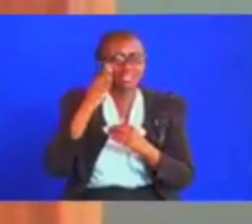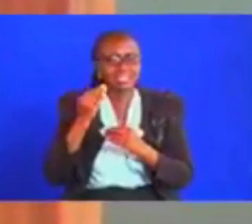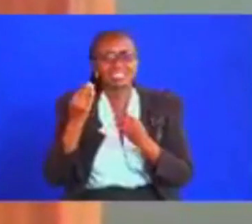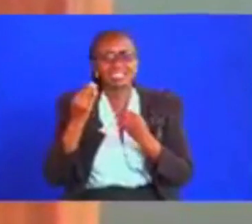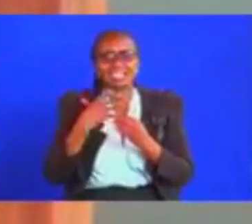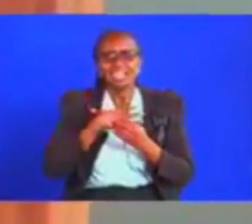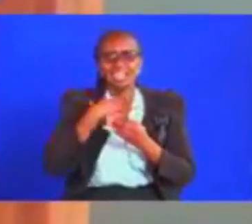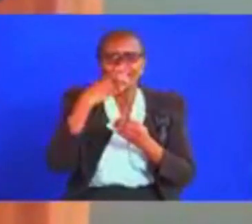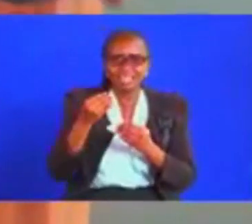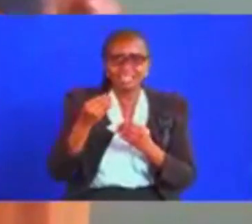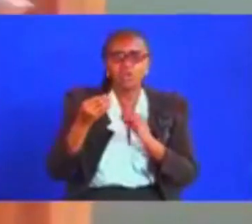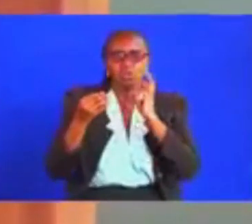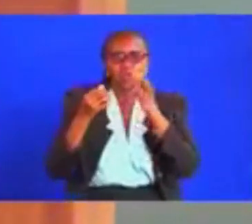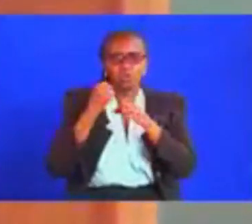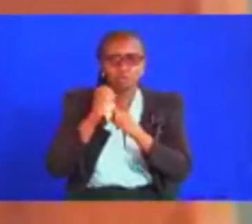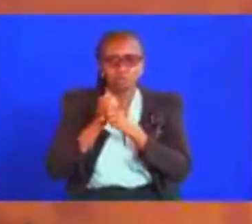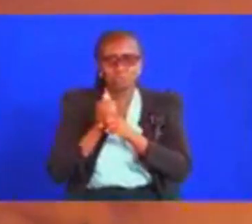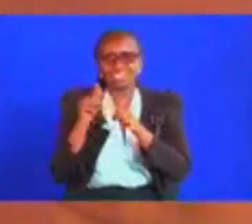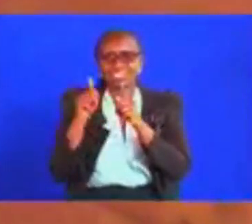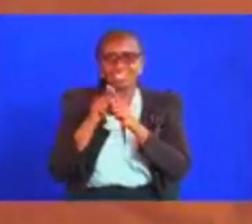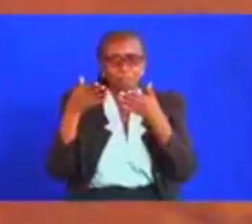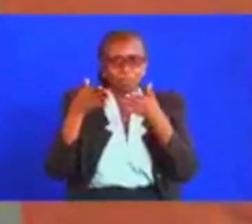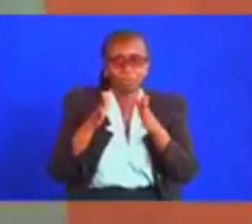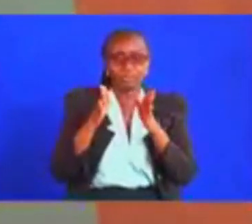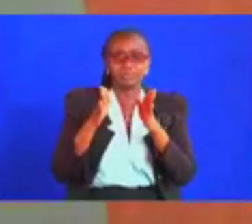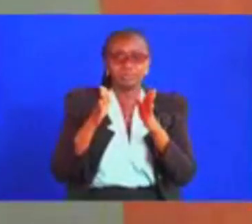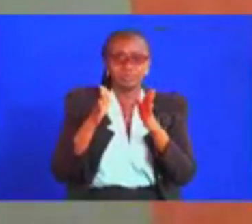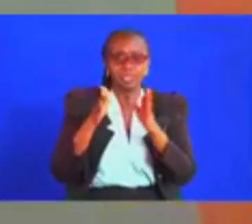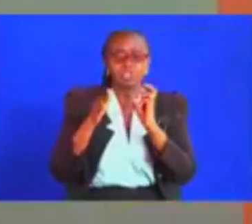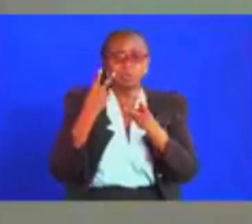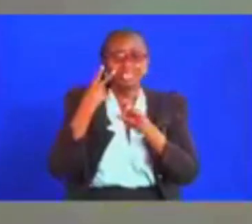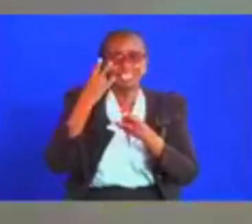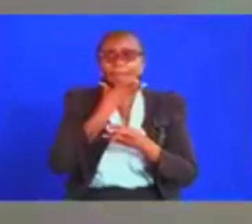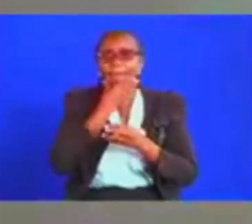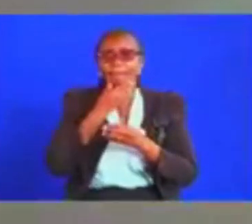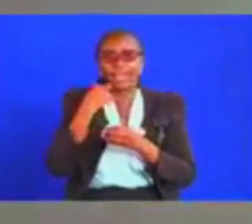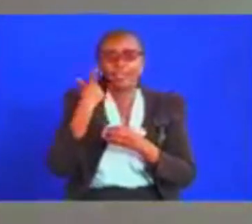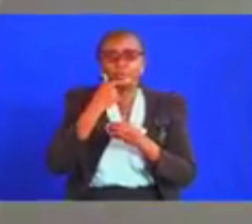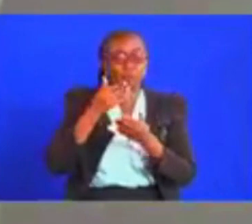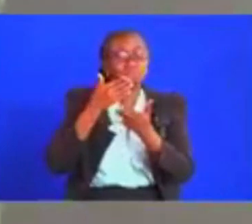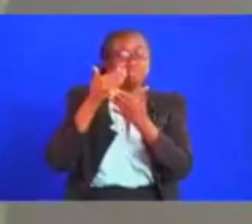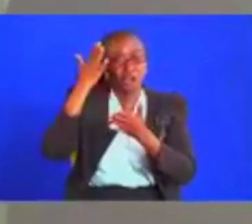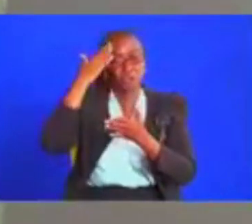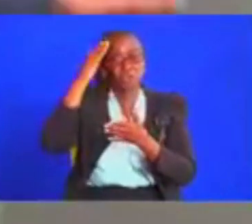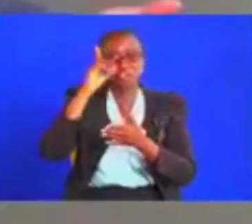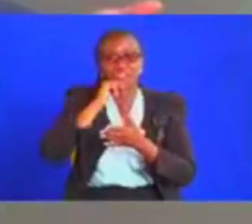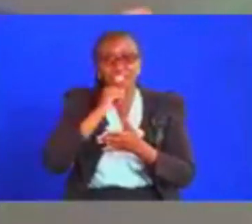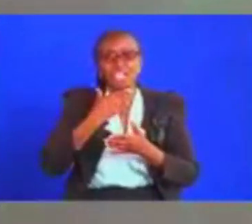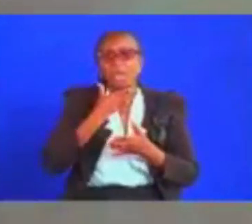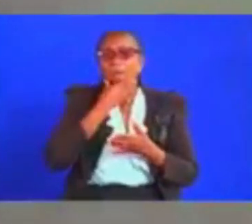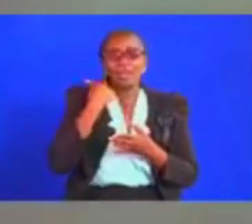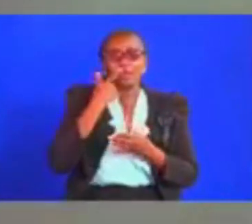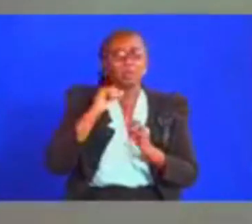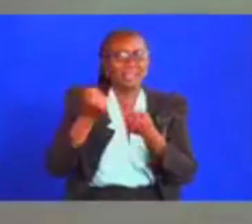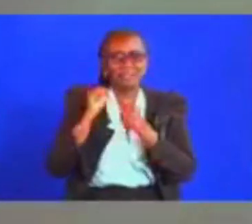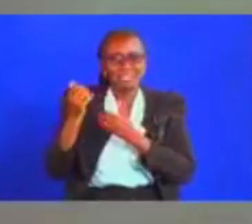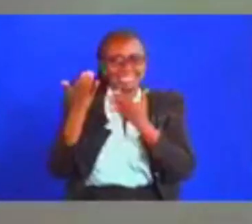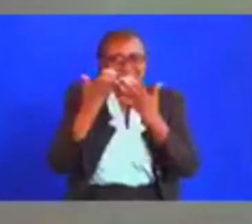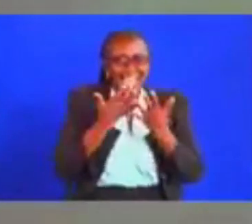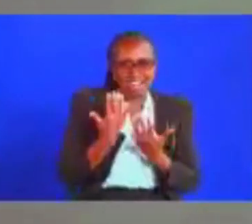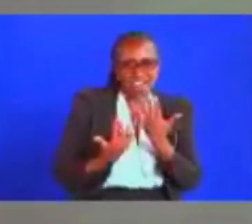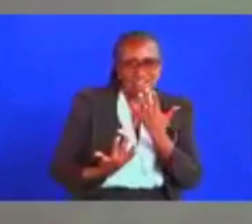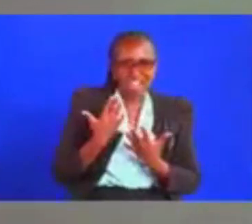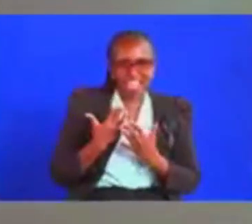like Paul 19 years in the wilderness of Arabia. And you will see men you once knew, men who could not have carried fire. You may